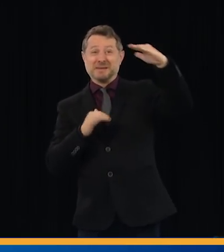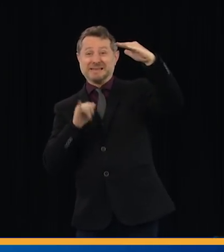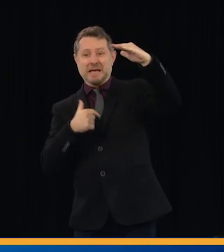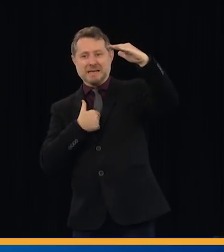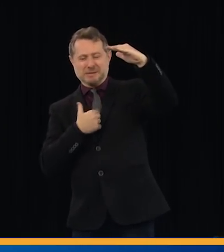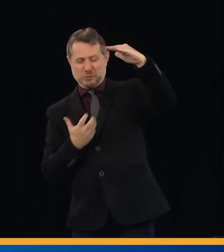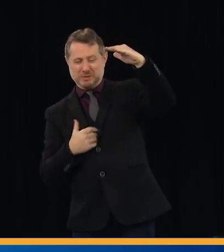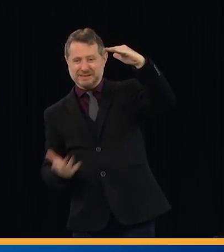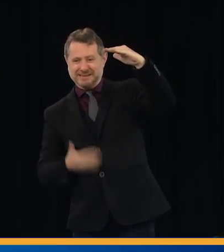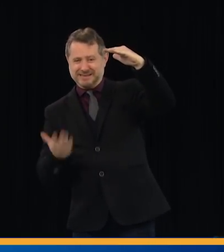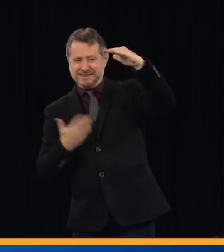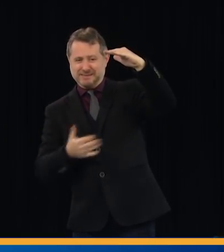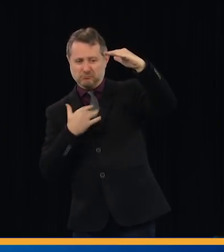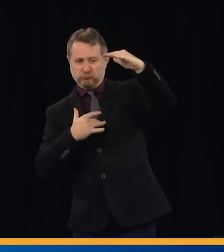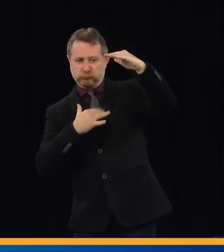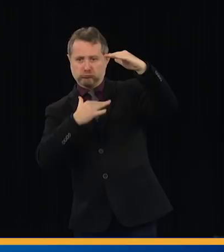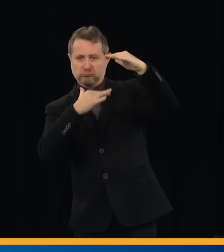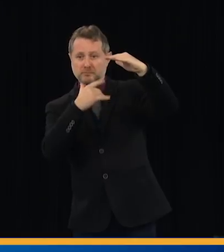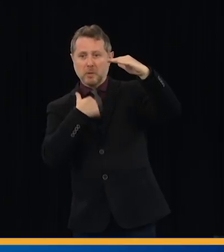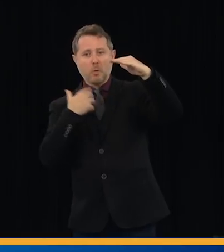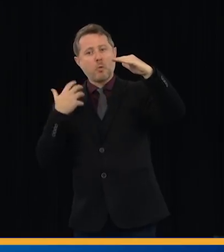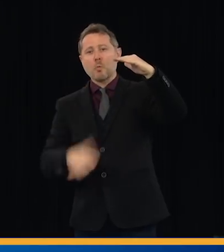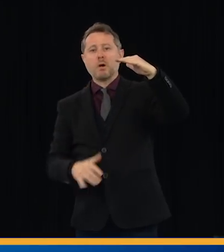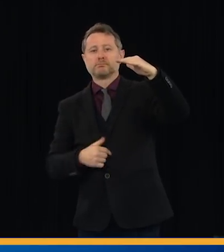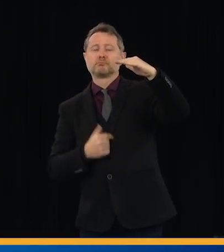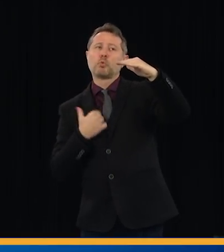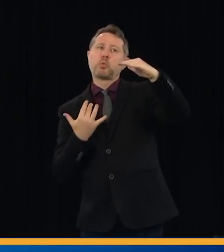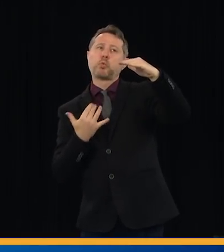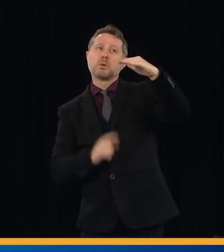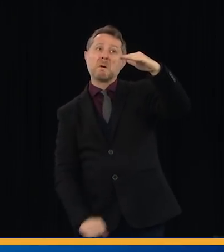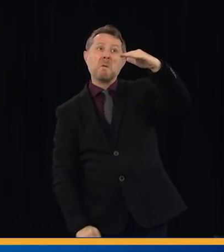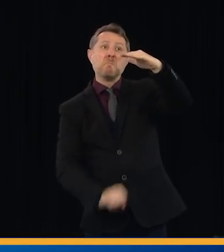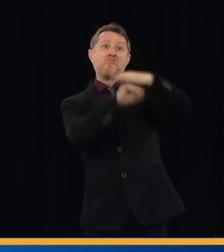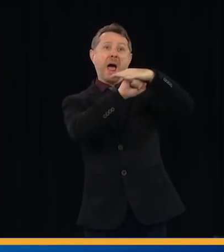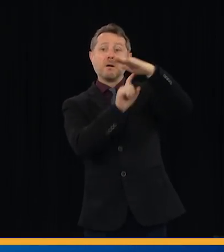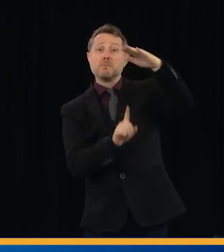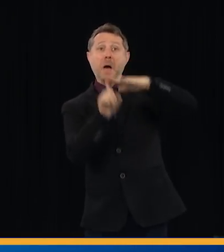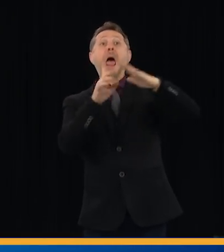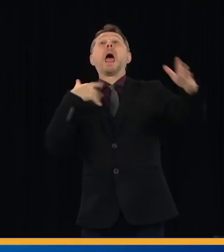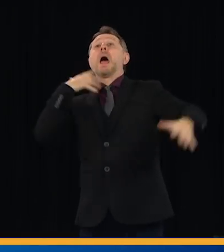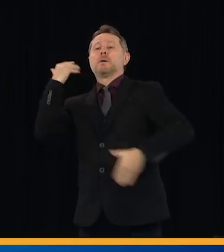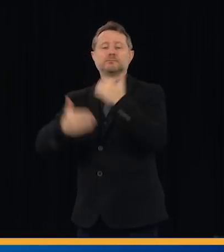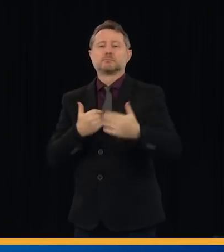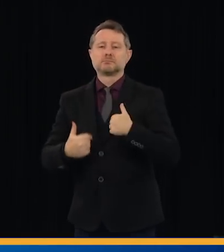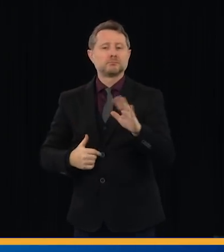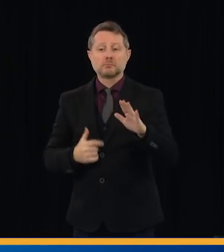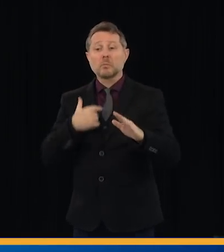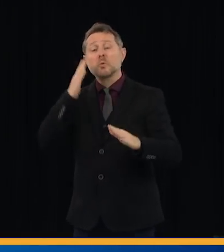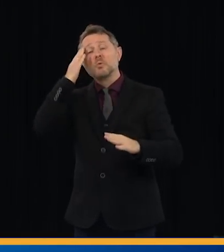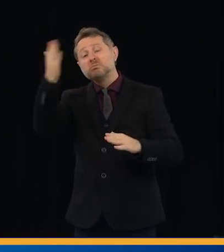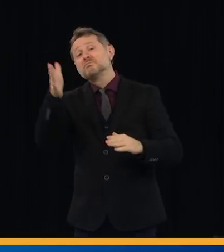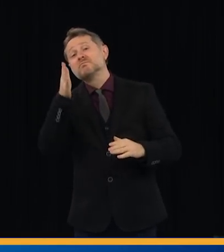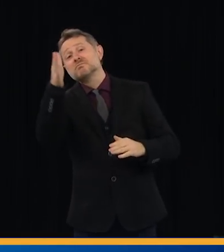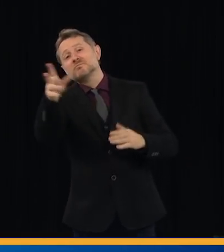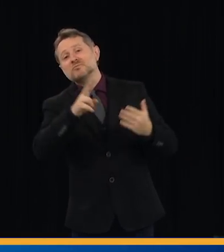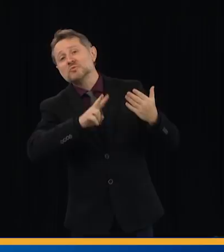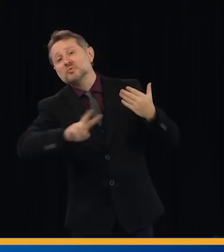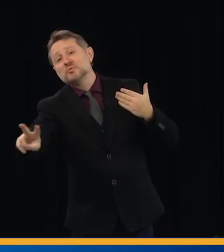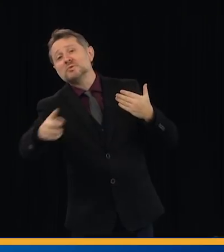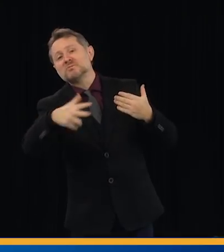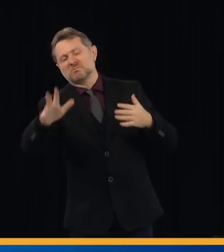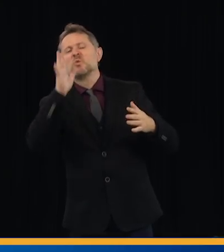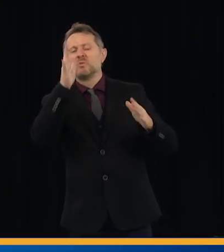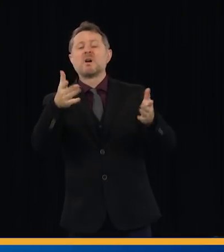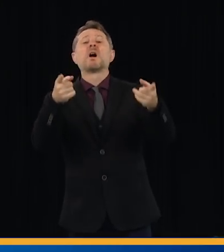have that crisis today. We could have that crisis in 14 to 21 days. So yes, I'm creating a